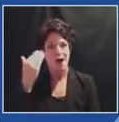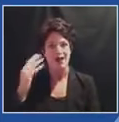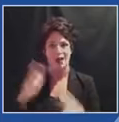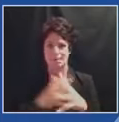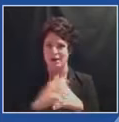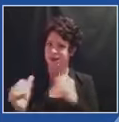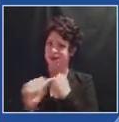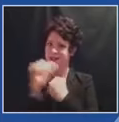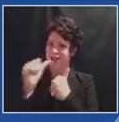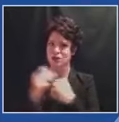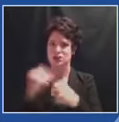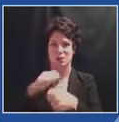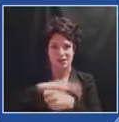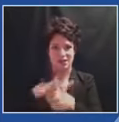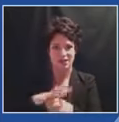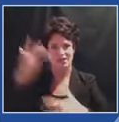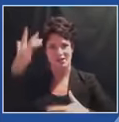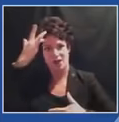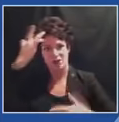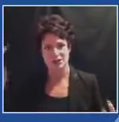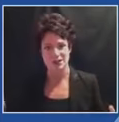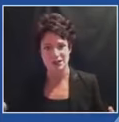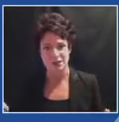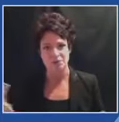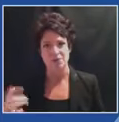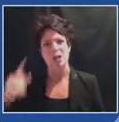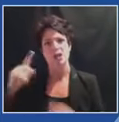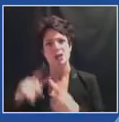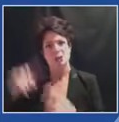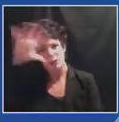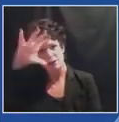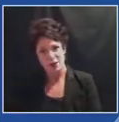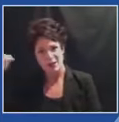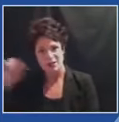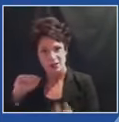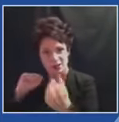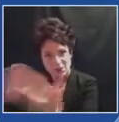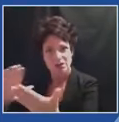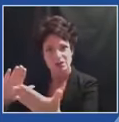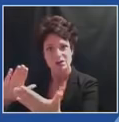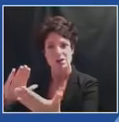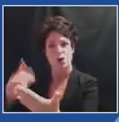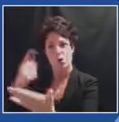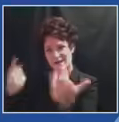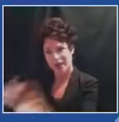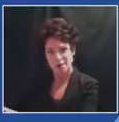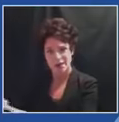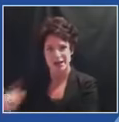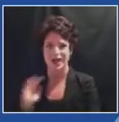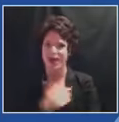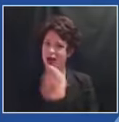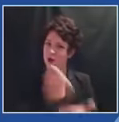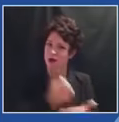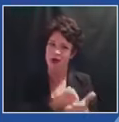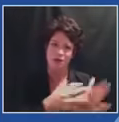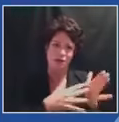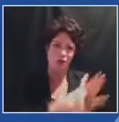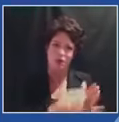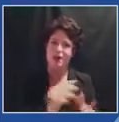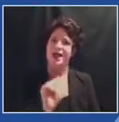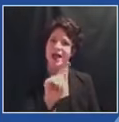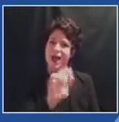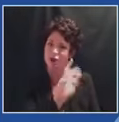this president faces what's going on in our country, our economy is going to remain at risk. Today's report is positive news, and I'm